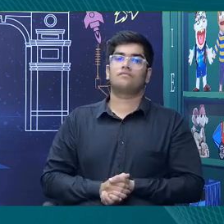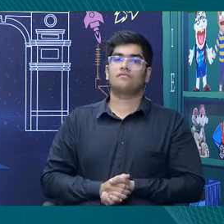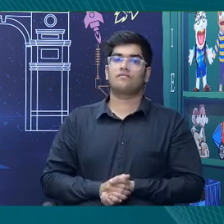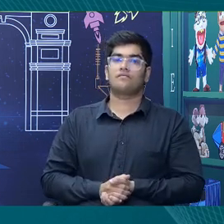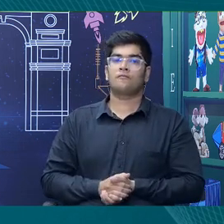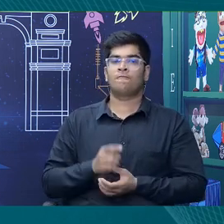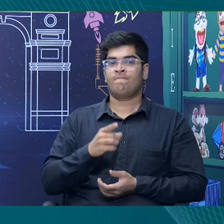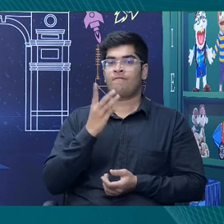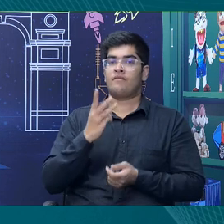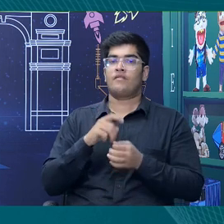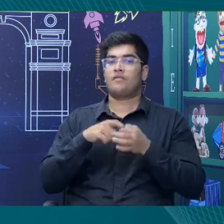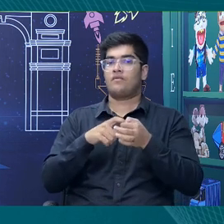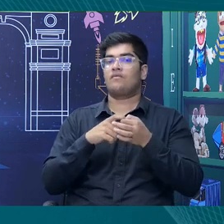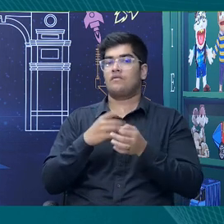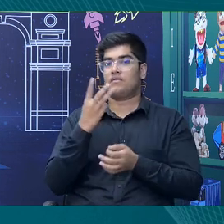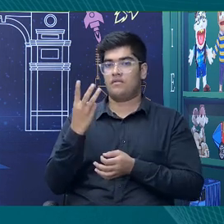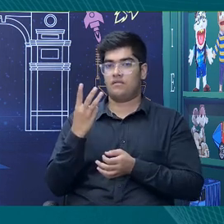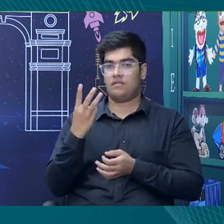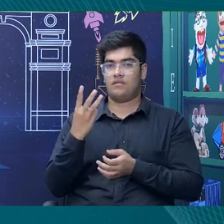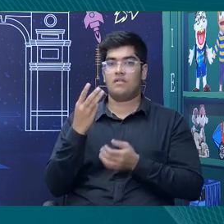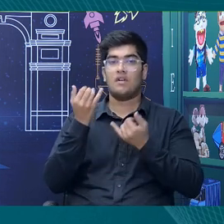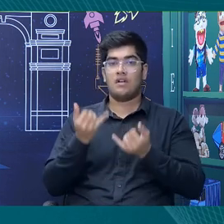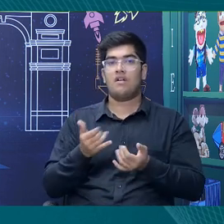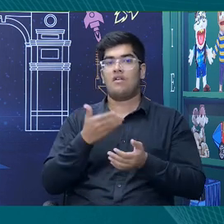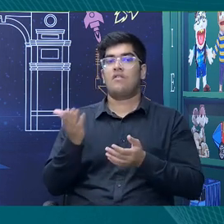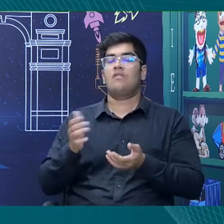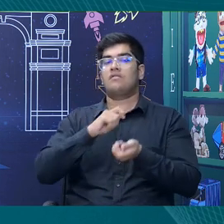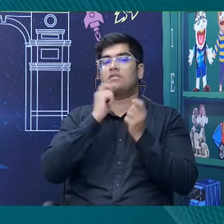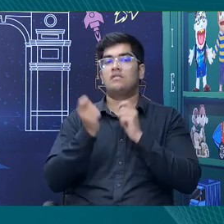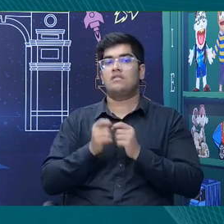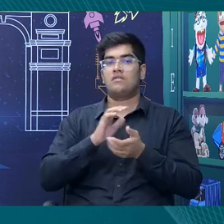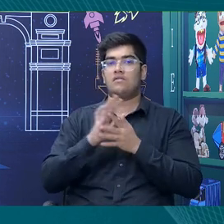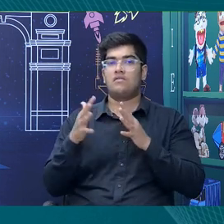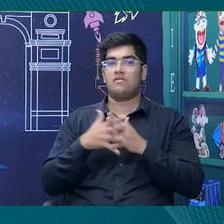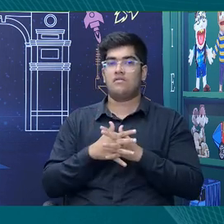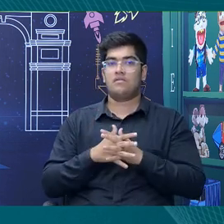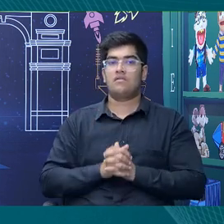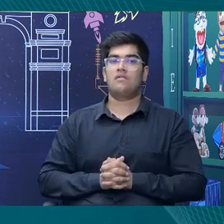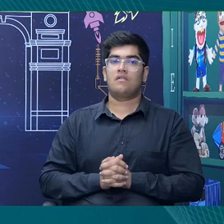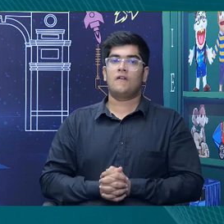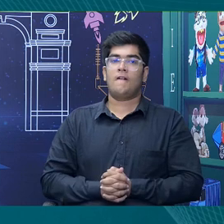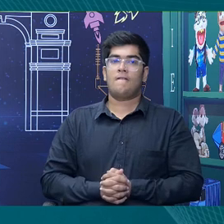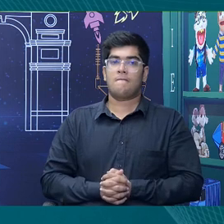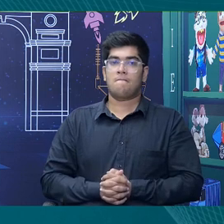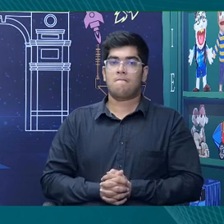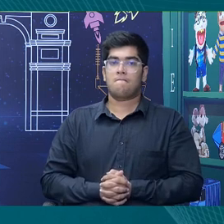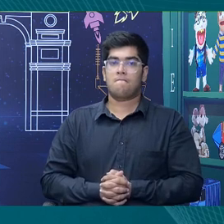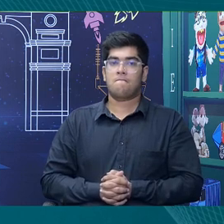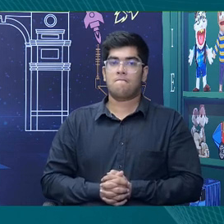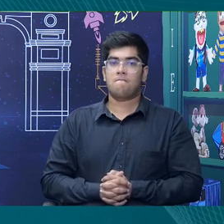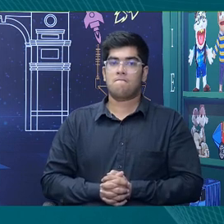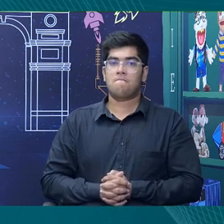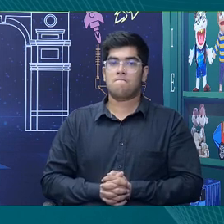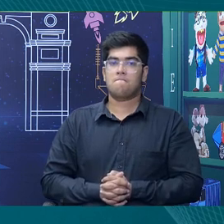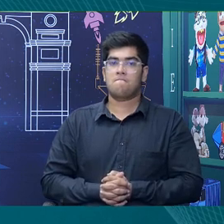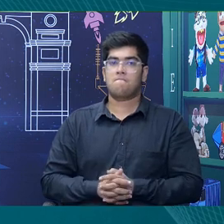these are the three questions. Yeah, and we have modified homework as well. We have modified homework that says